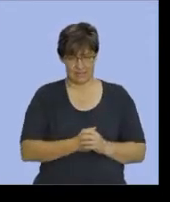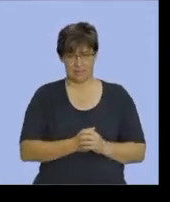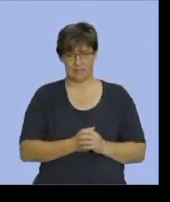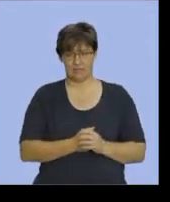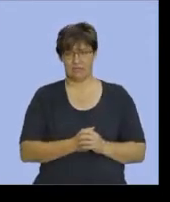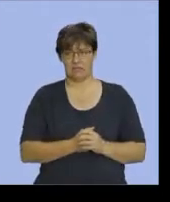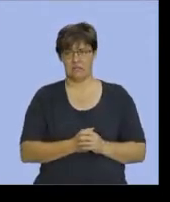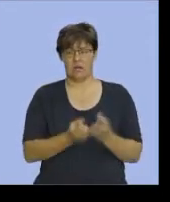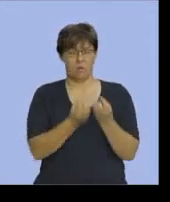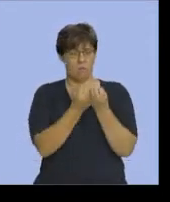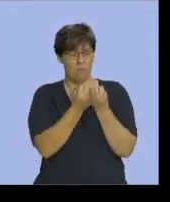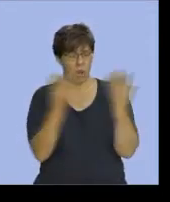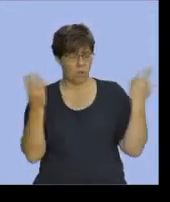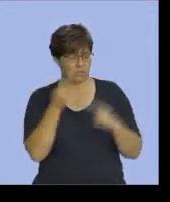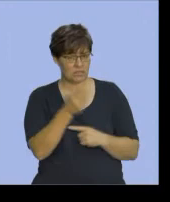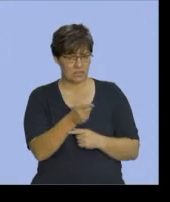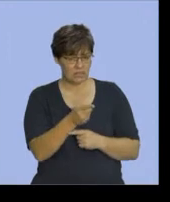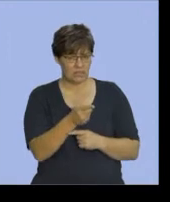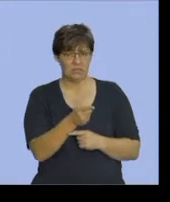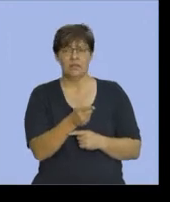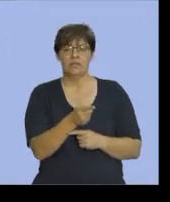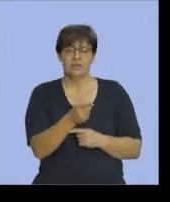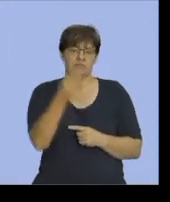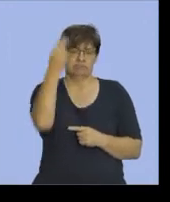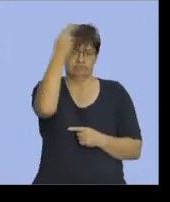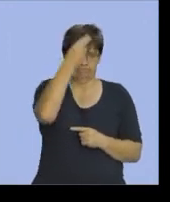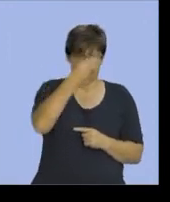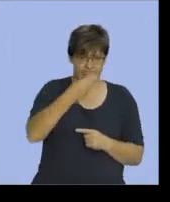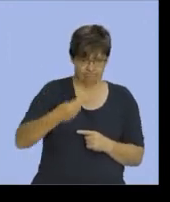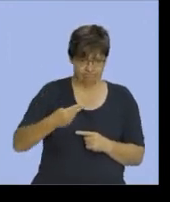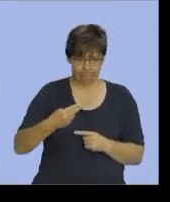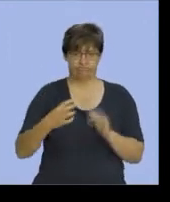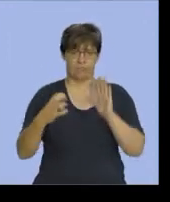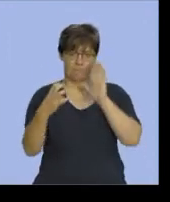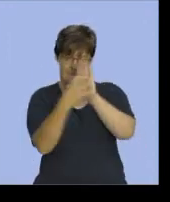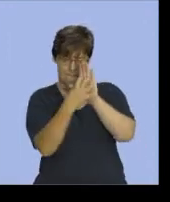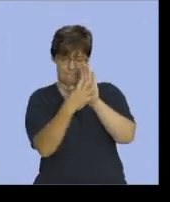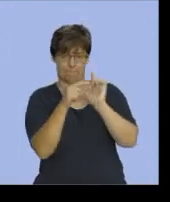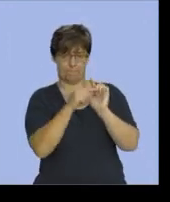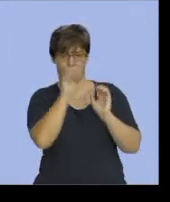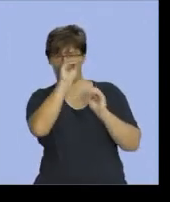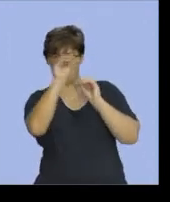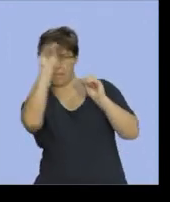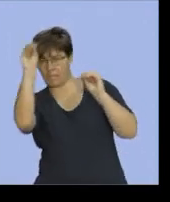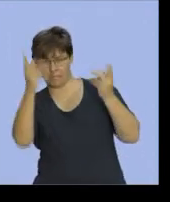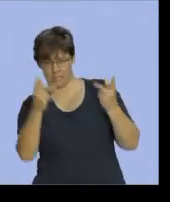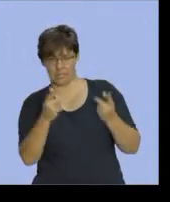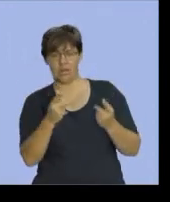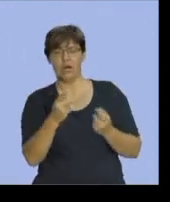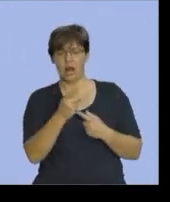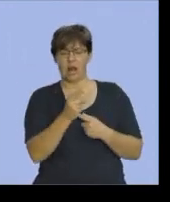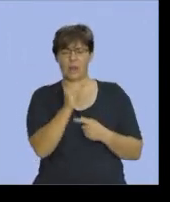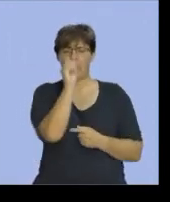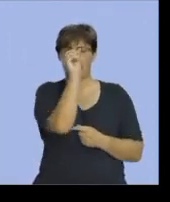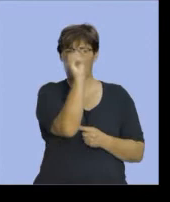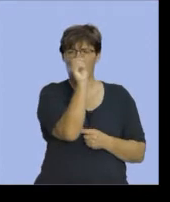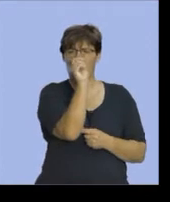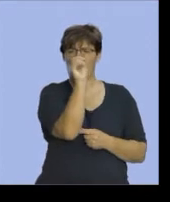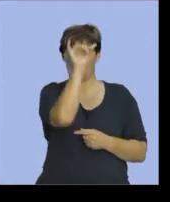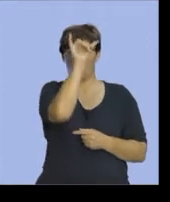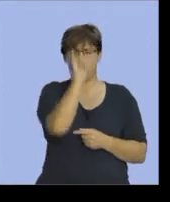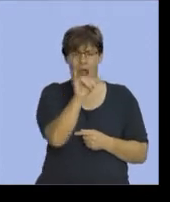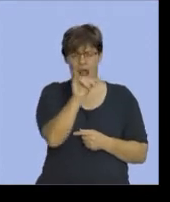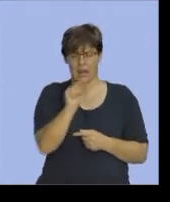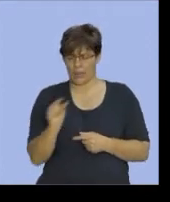see most of the time when they draw or when we draw Cartesian planes, we normally write a very small y